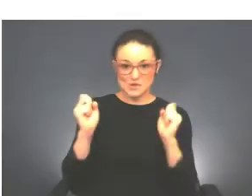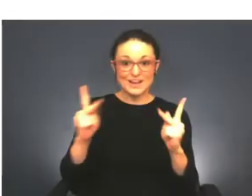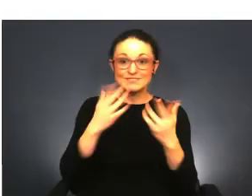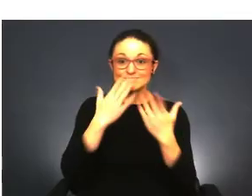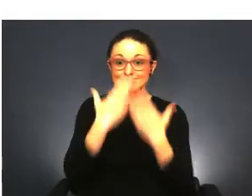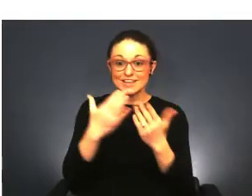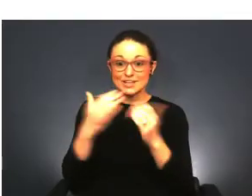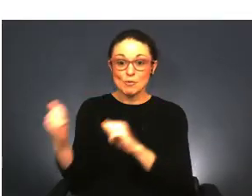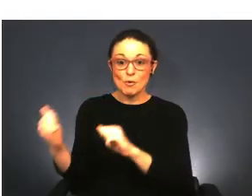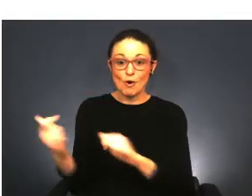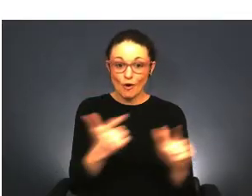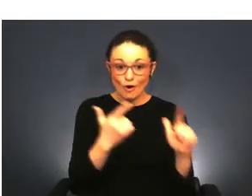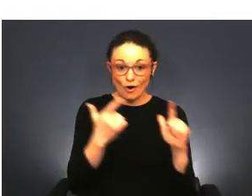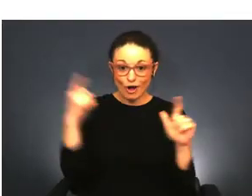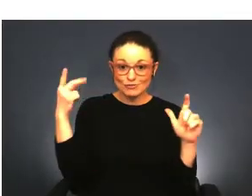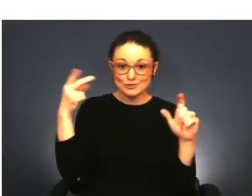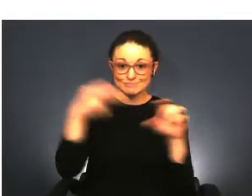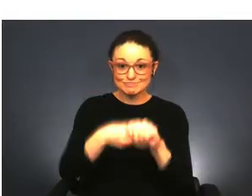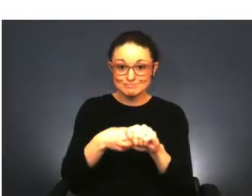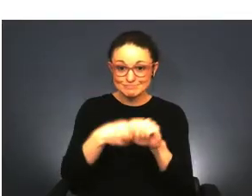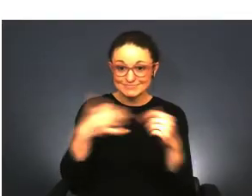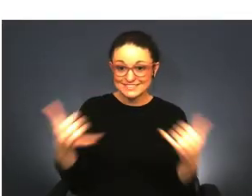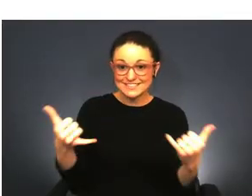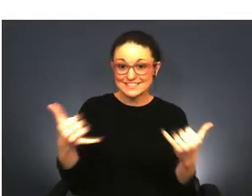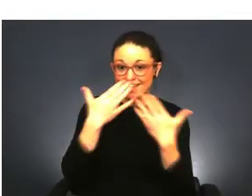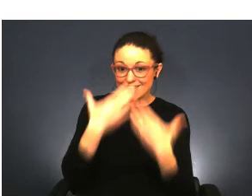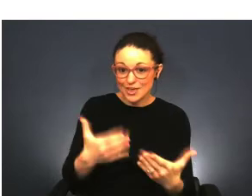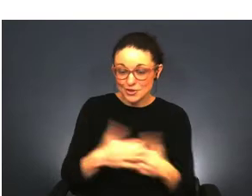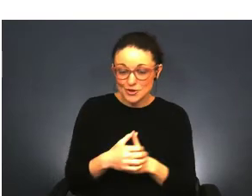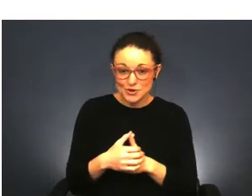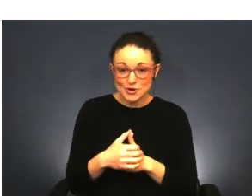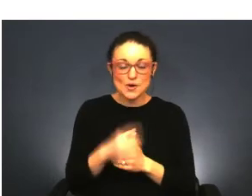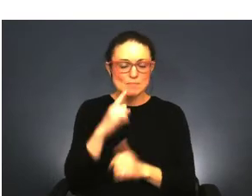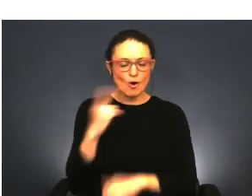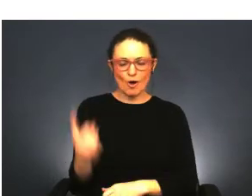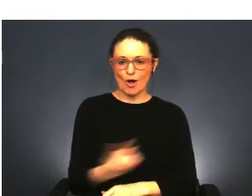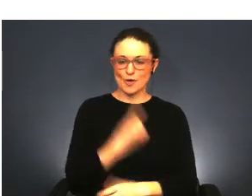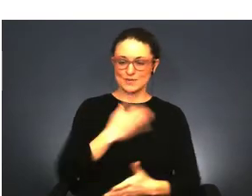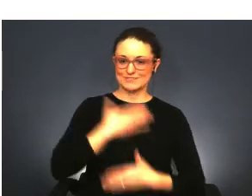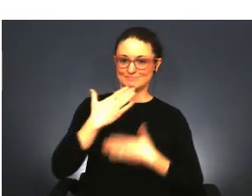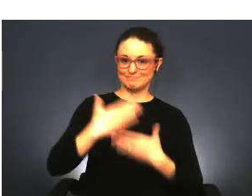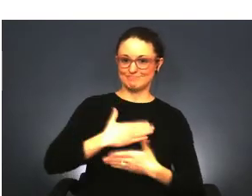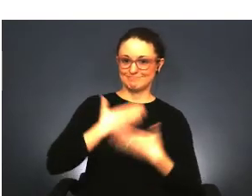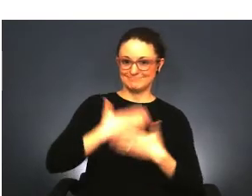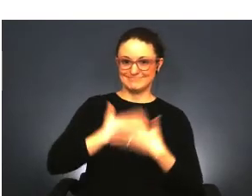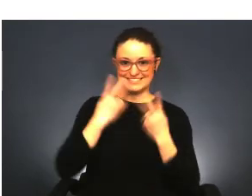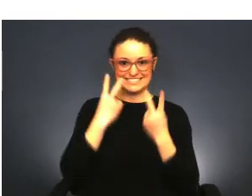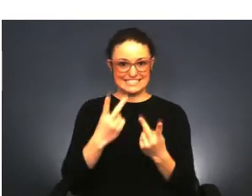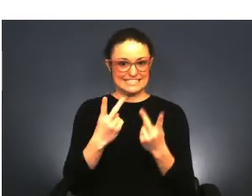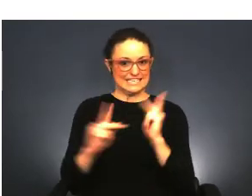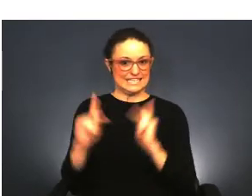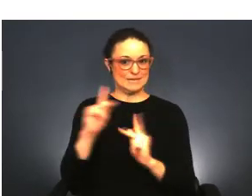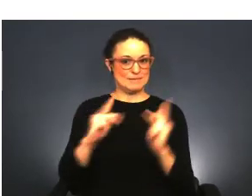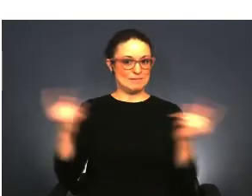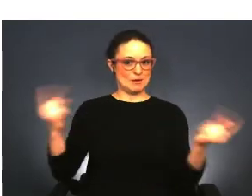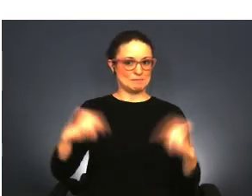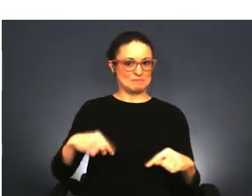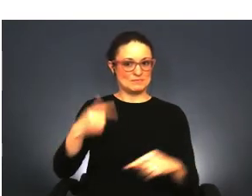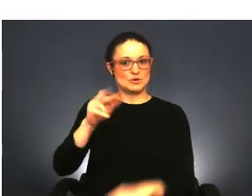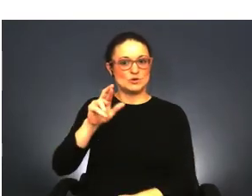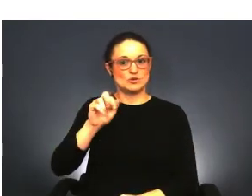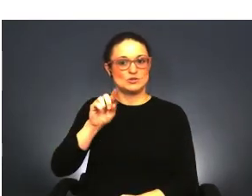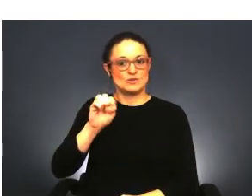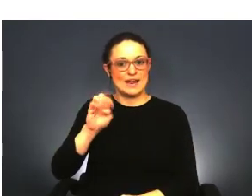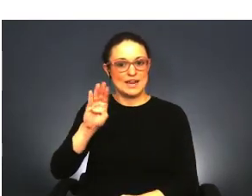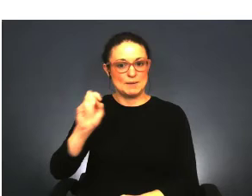Thank you all very much for joining us today. I am always delighted to see people attend the Gradebook workshops. We offer them at the